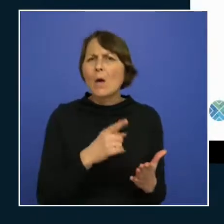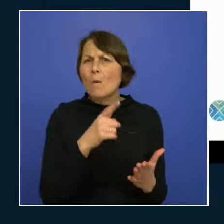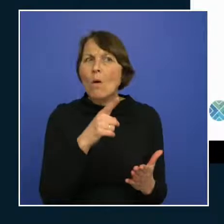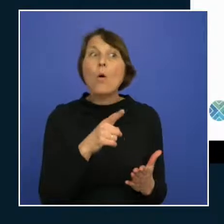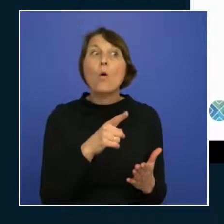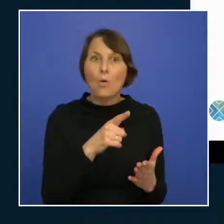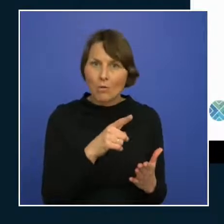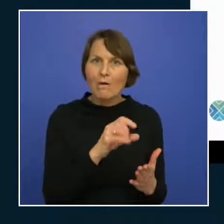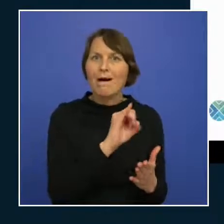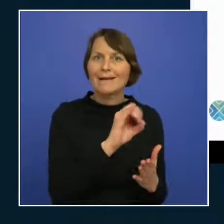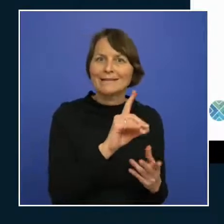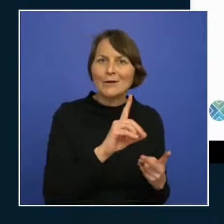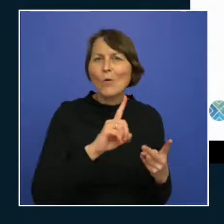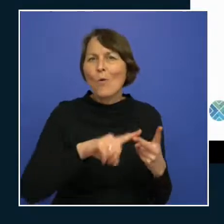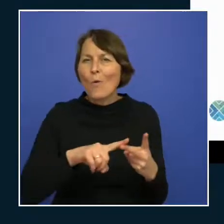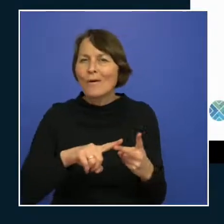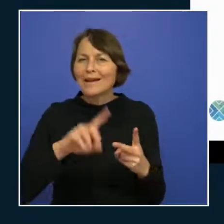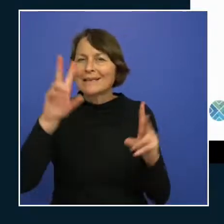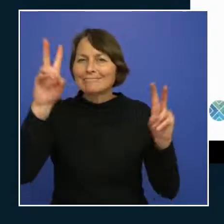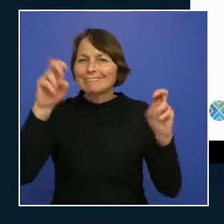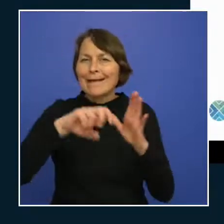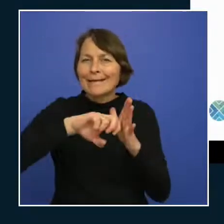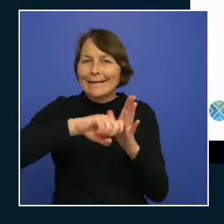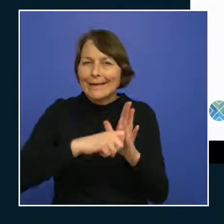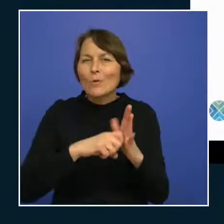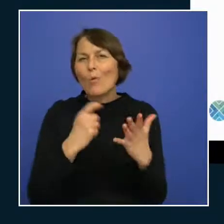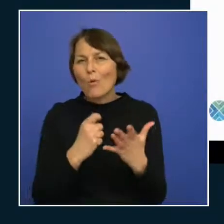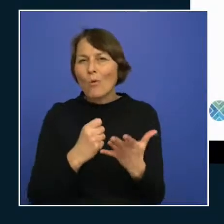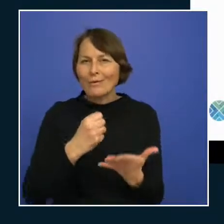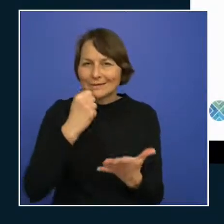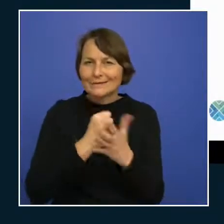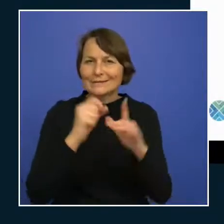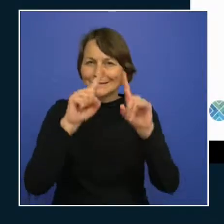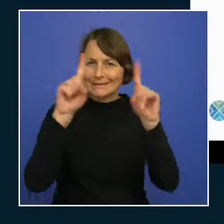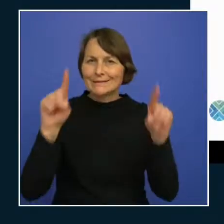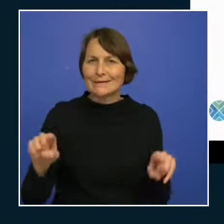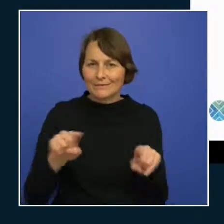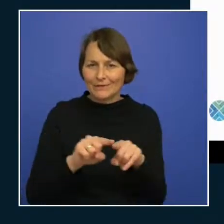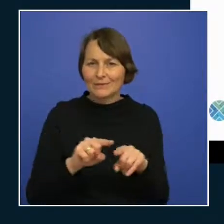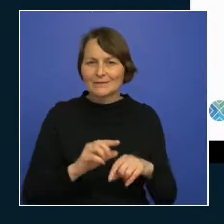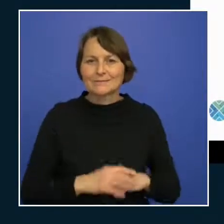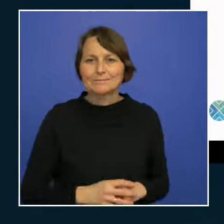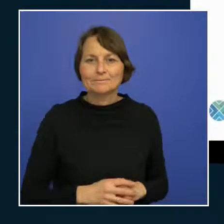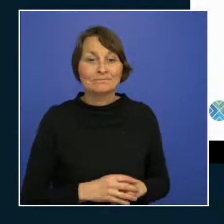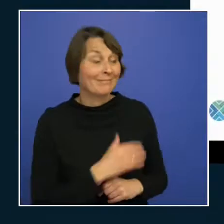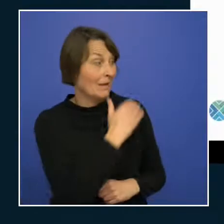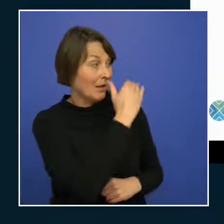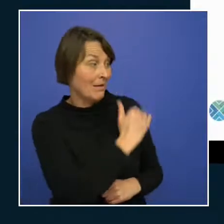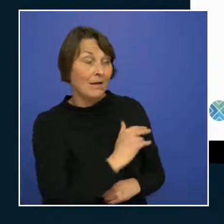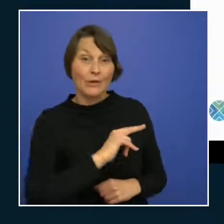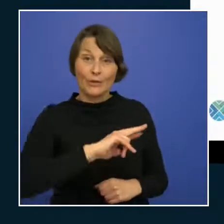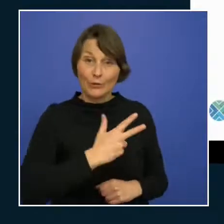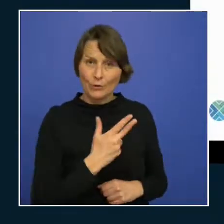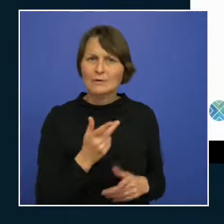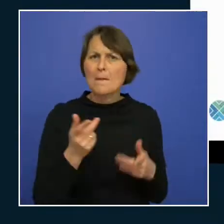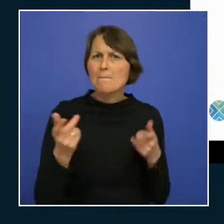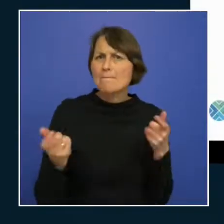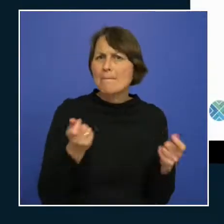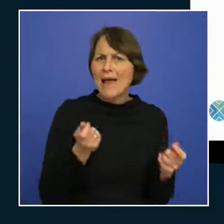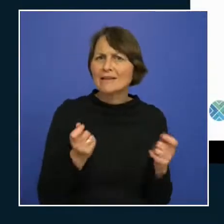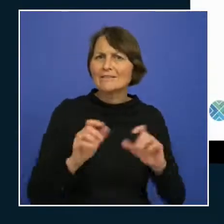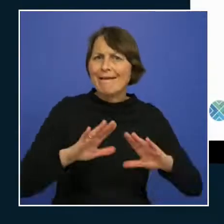certificate. And the last one is called managed identities, and these provide an identity for your